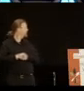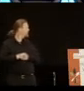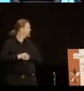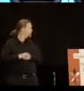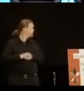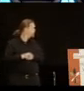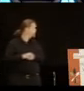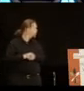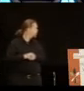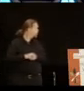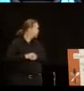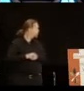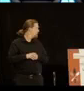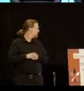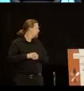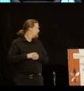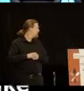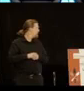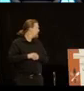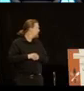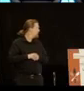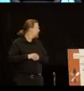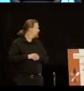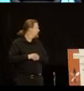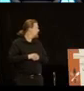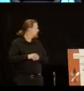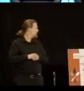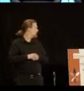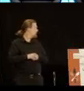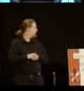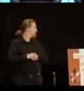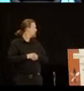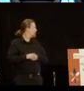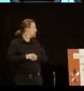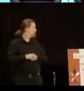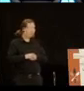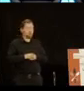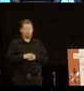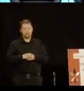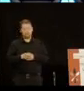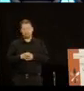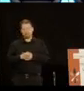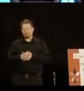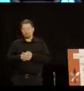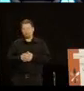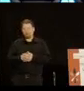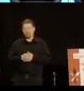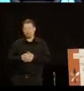No, you. This is you.